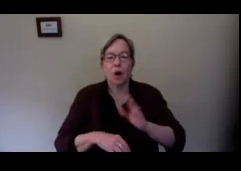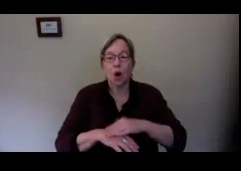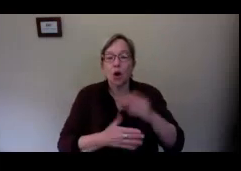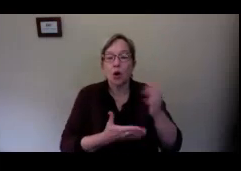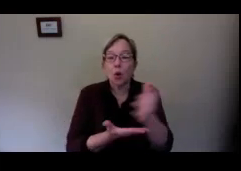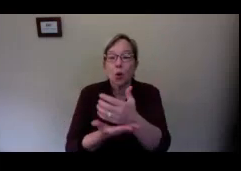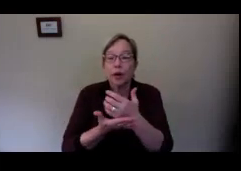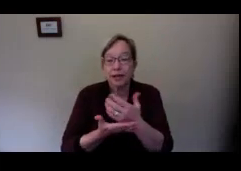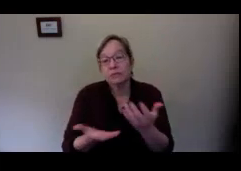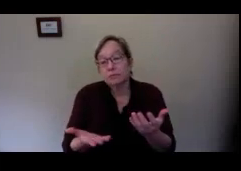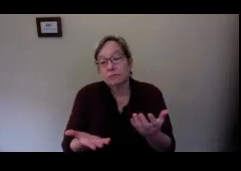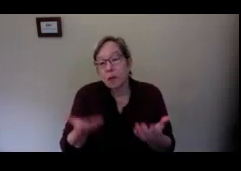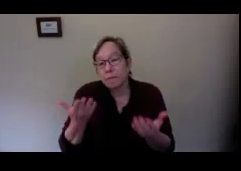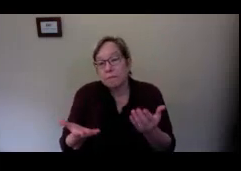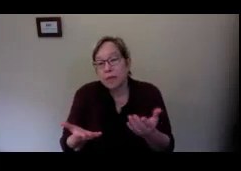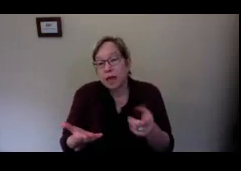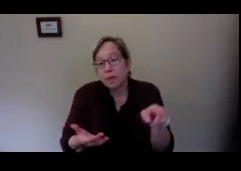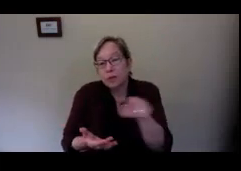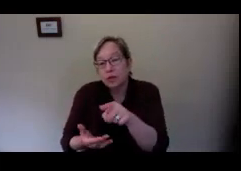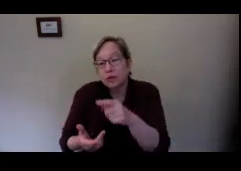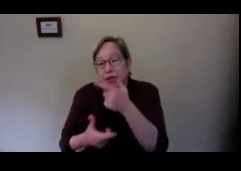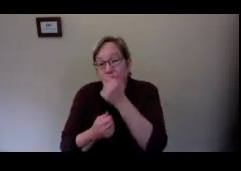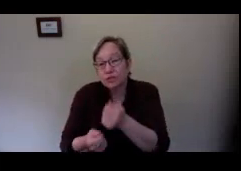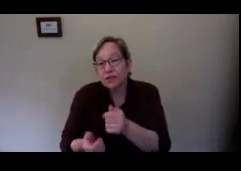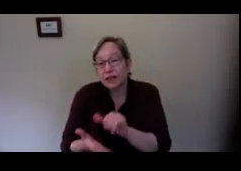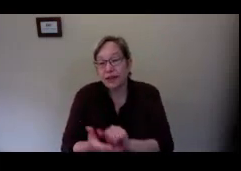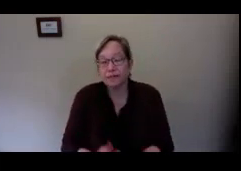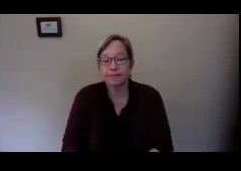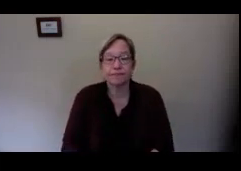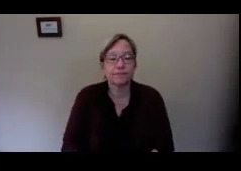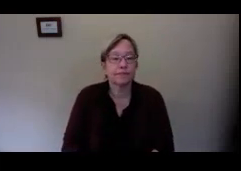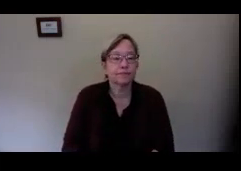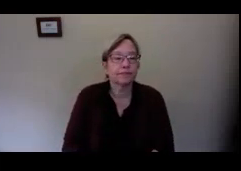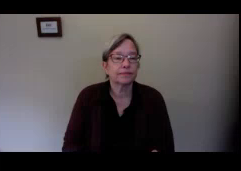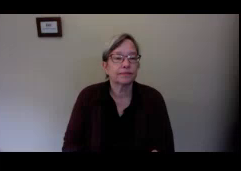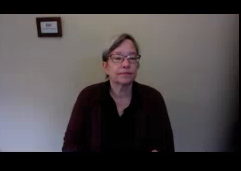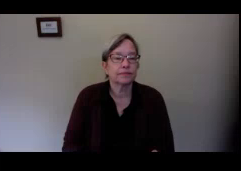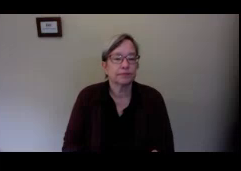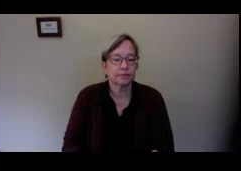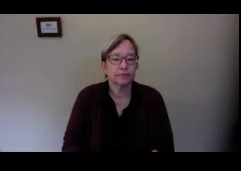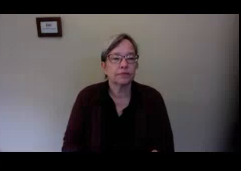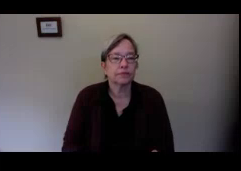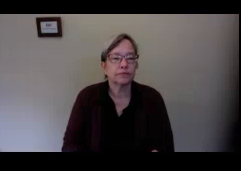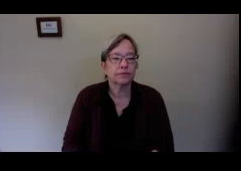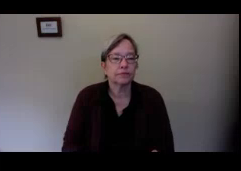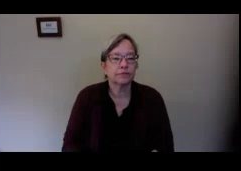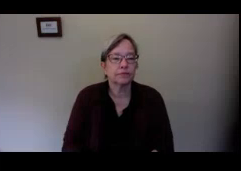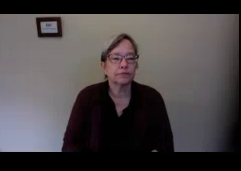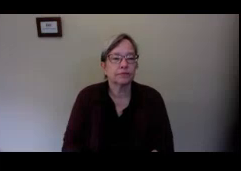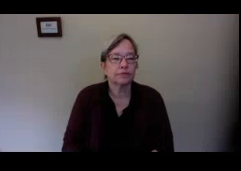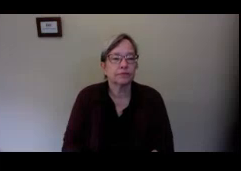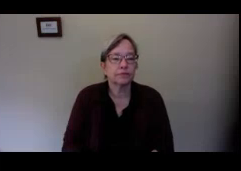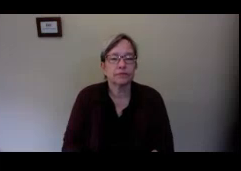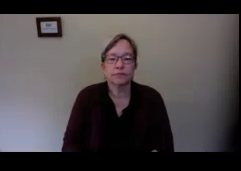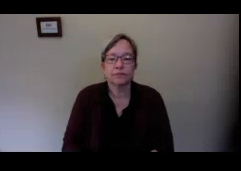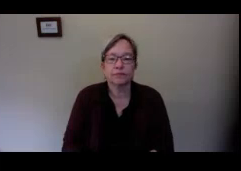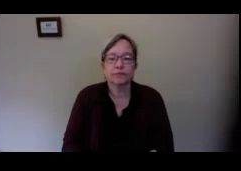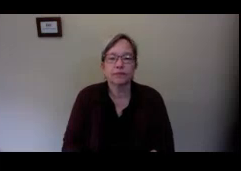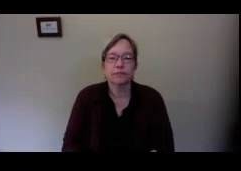be something our audience today wants to take advantage of. That recent, I don't believe it